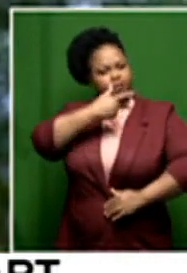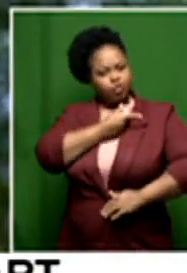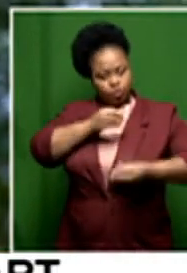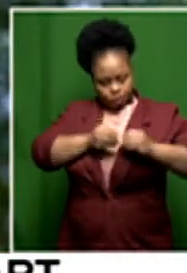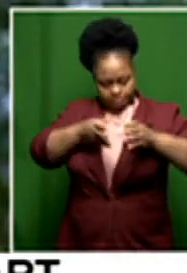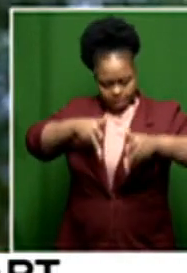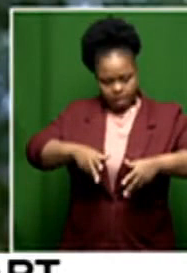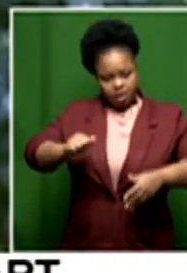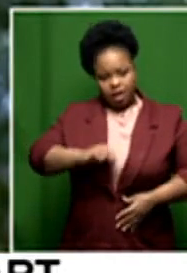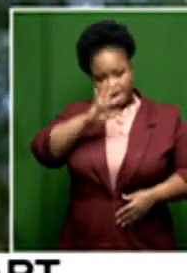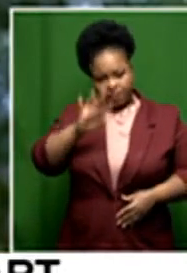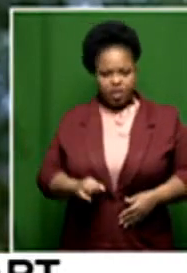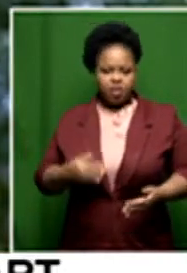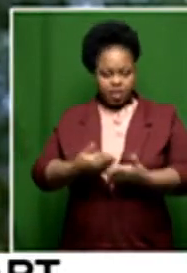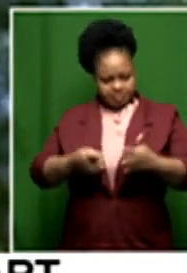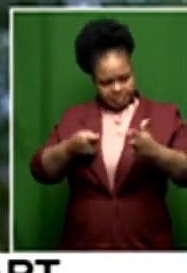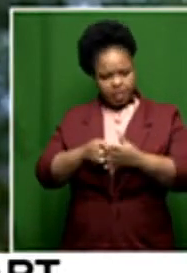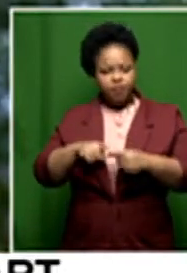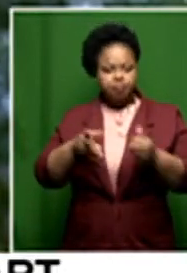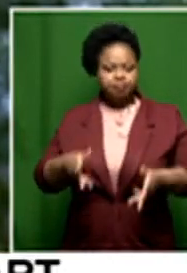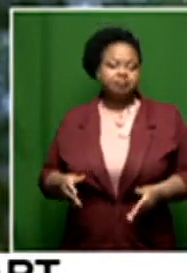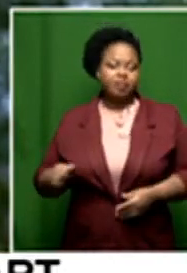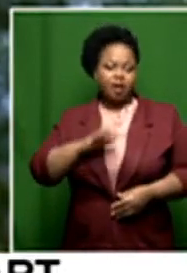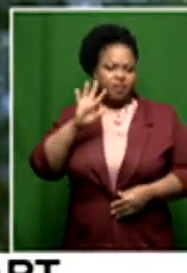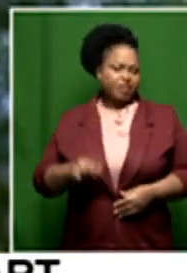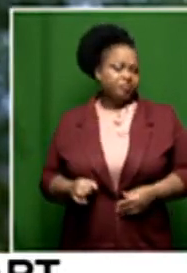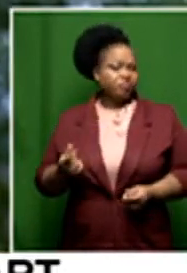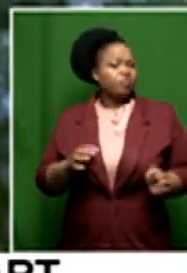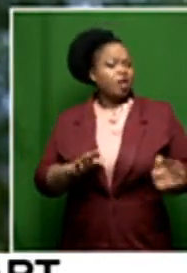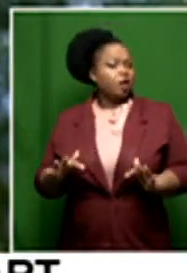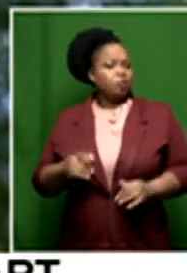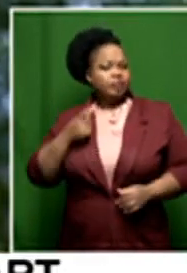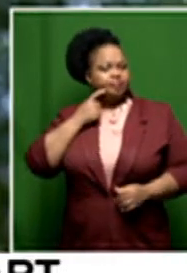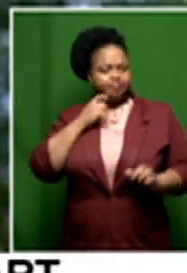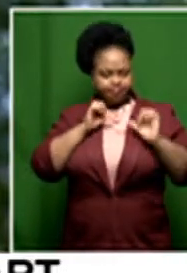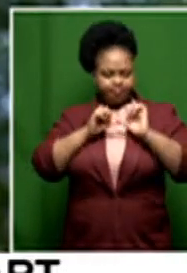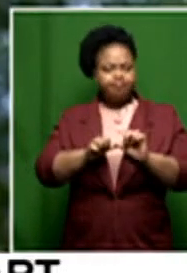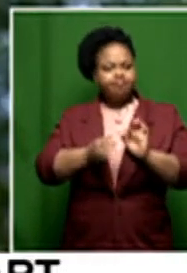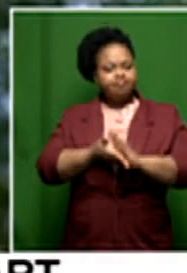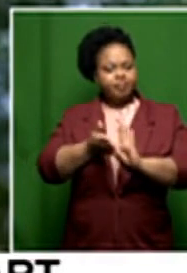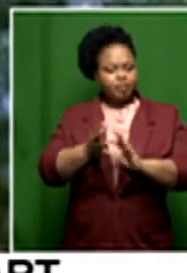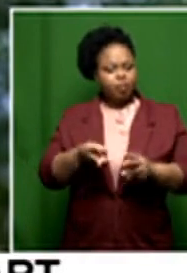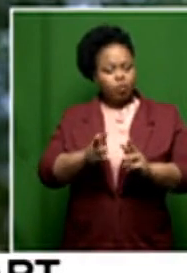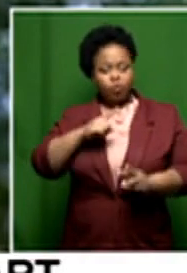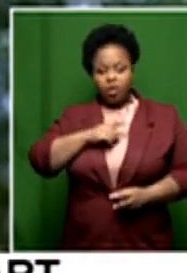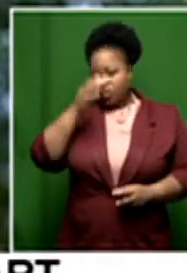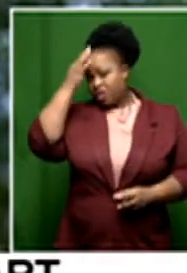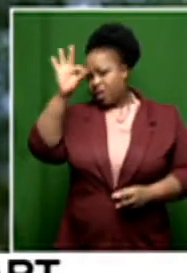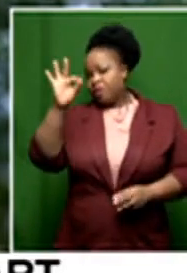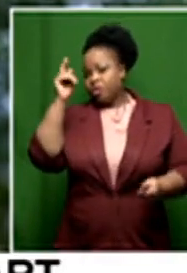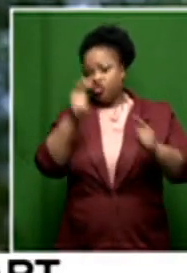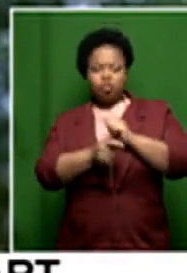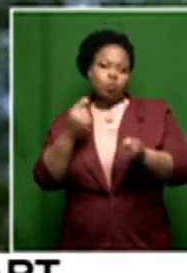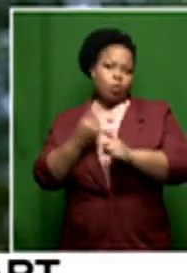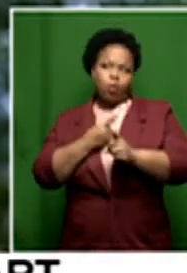produced in Africa can be procured in Africa? And how are we going to do this in a sustainable way, such that when the government changes, which